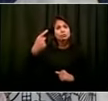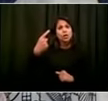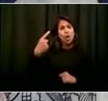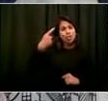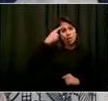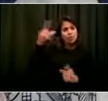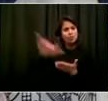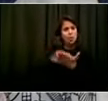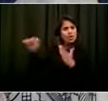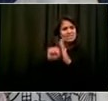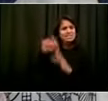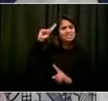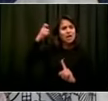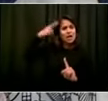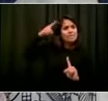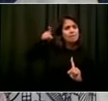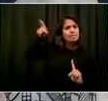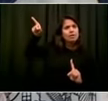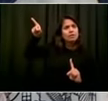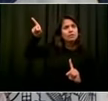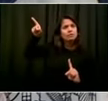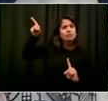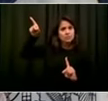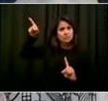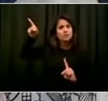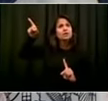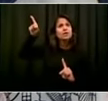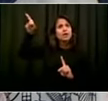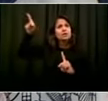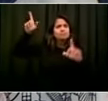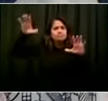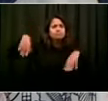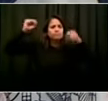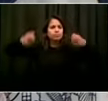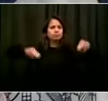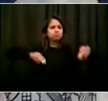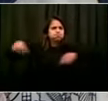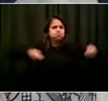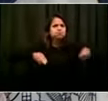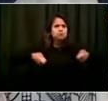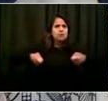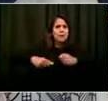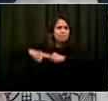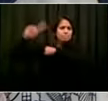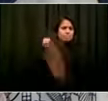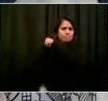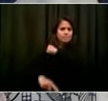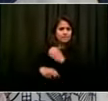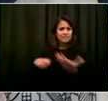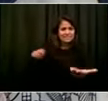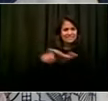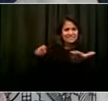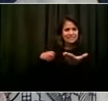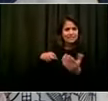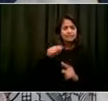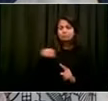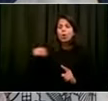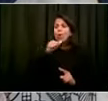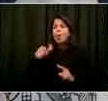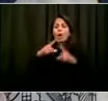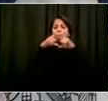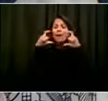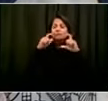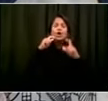taking over the enforcement in these hot zones, if you will, that the NYPD somehow would be under